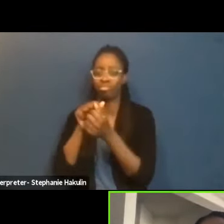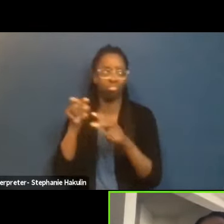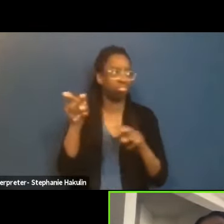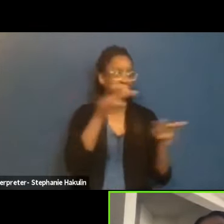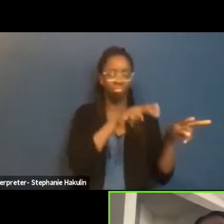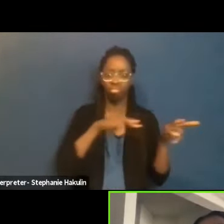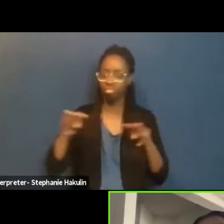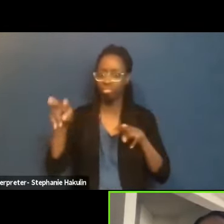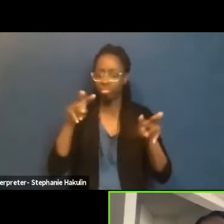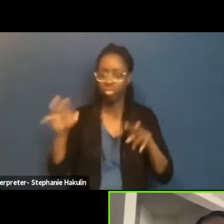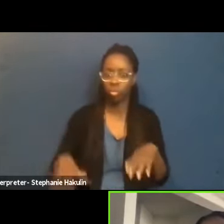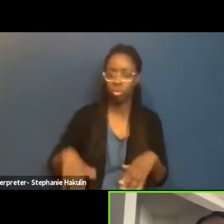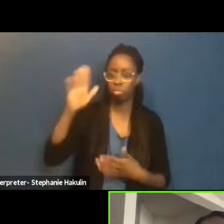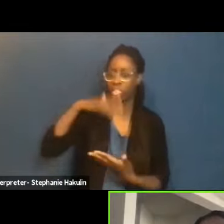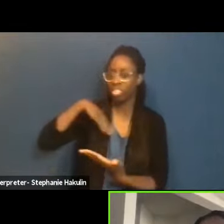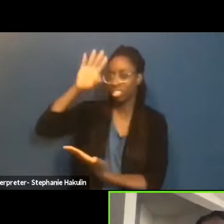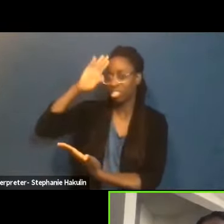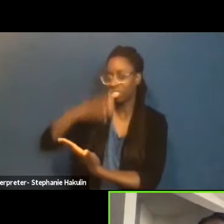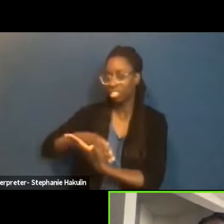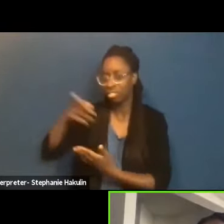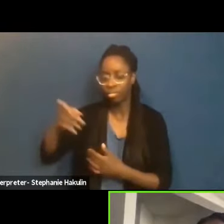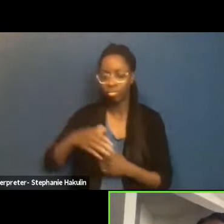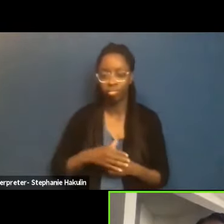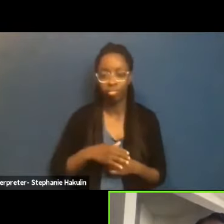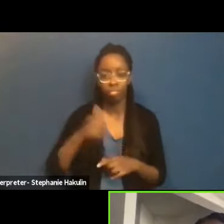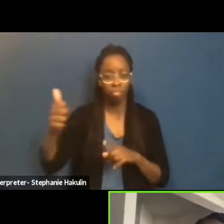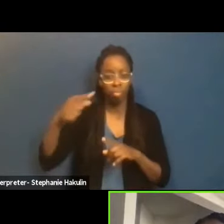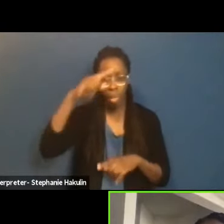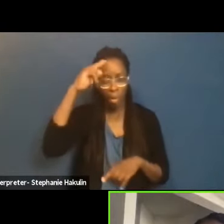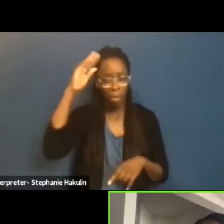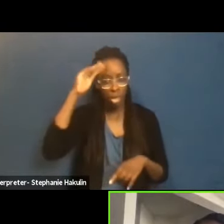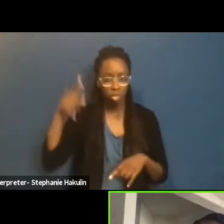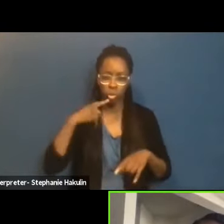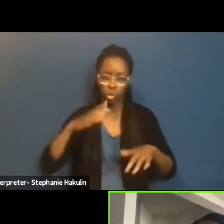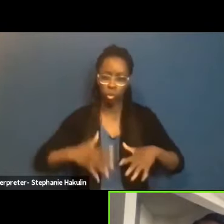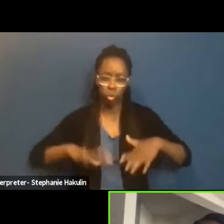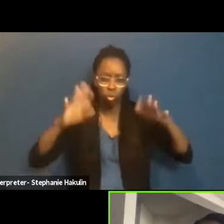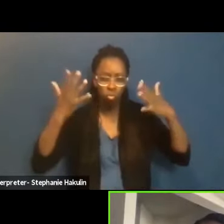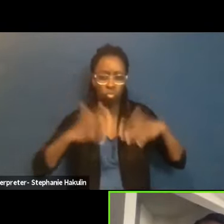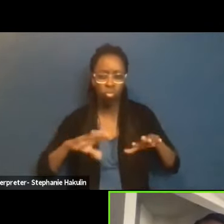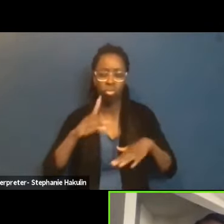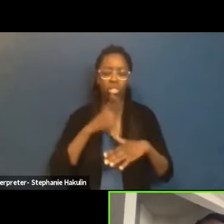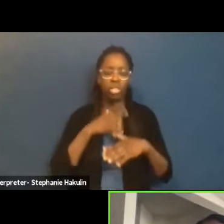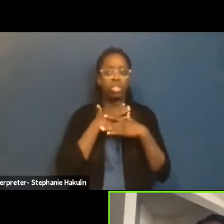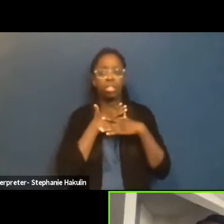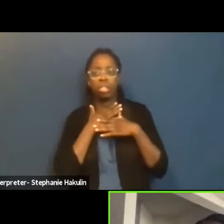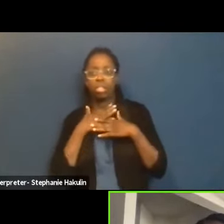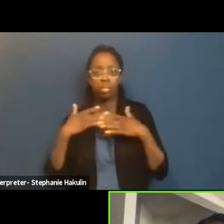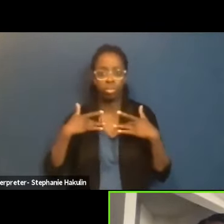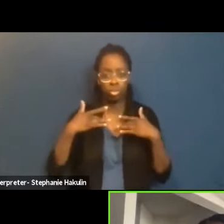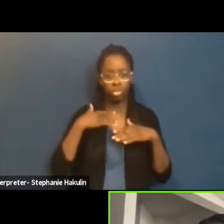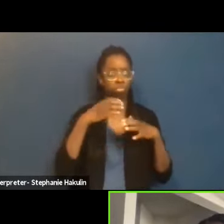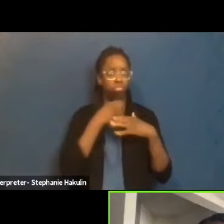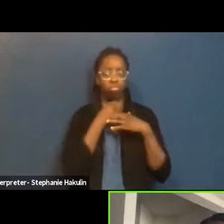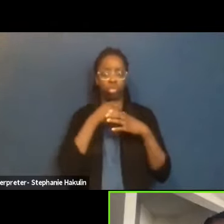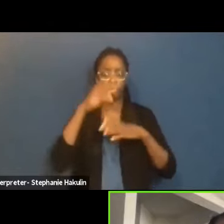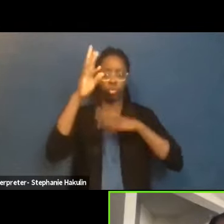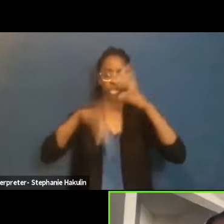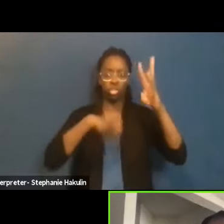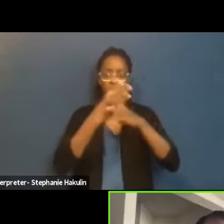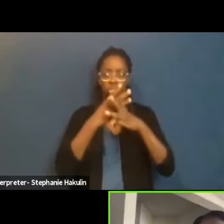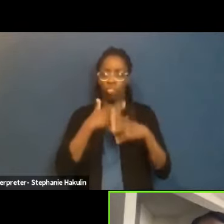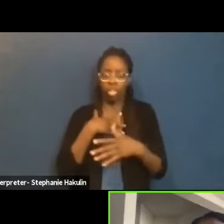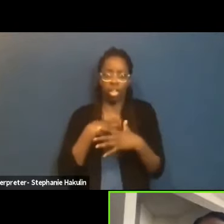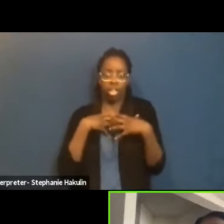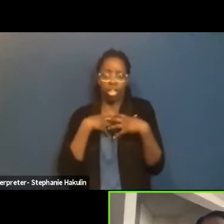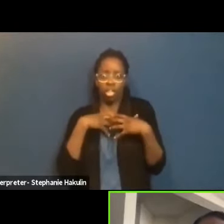A Black boy is just a trembling soul suffocating in a fabric that always seemed to make you scratch around your neck, the tag that always seemed to make